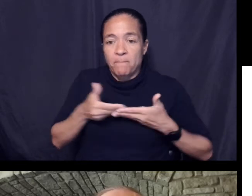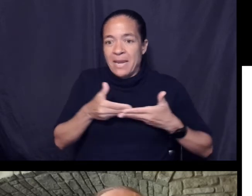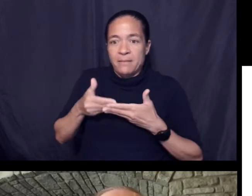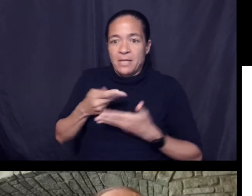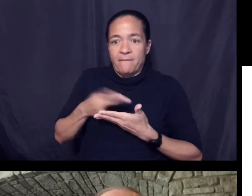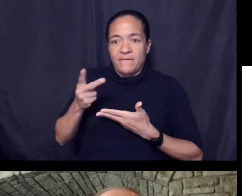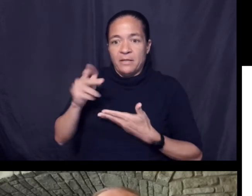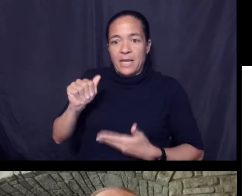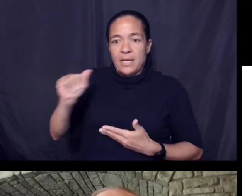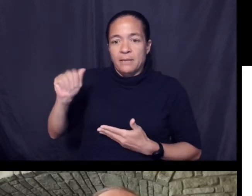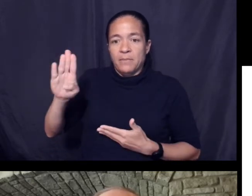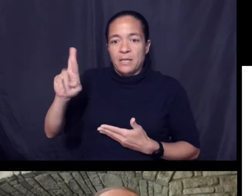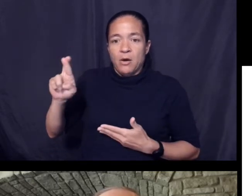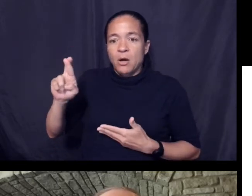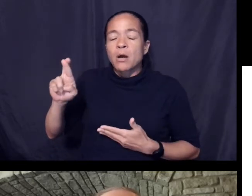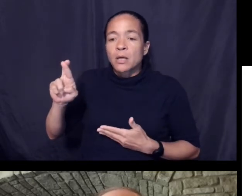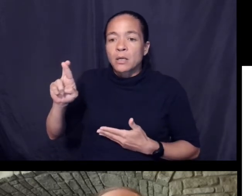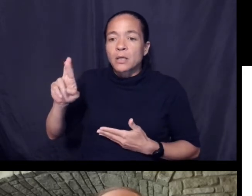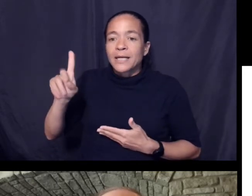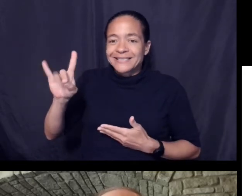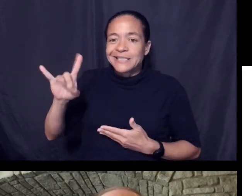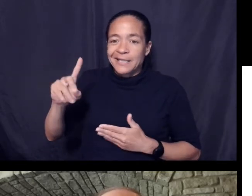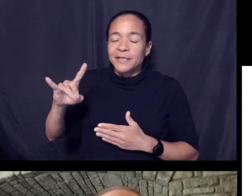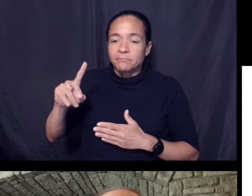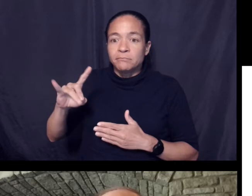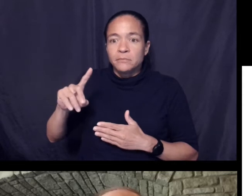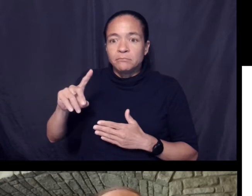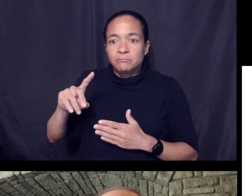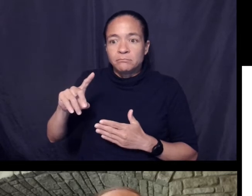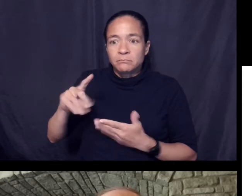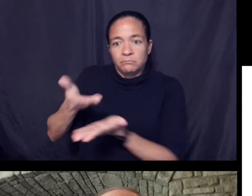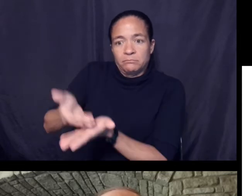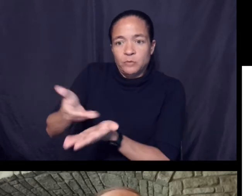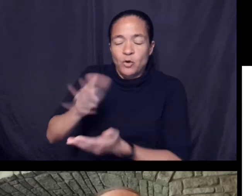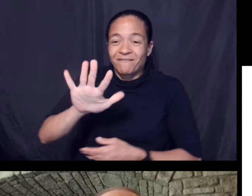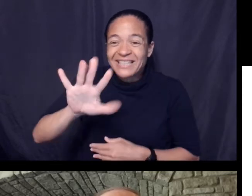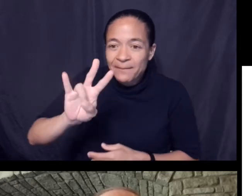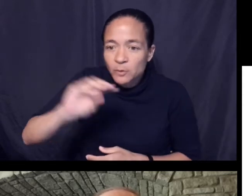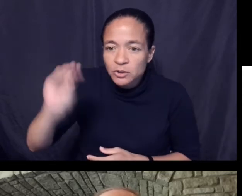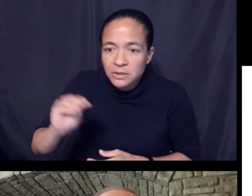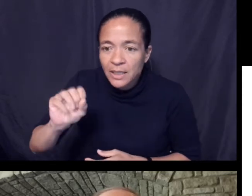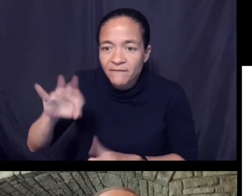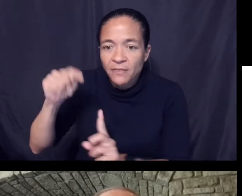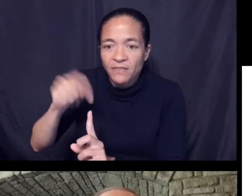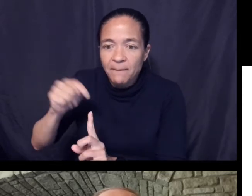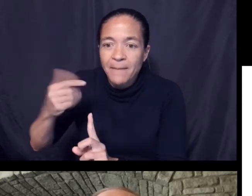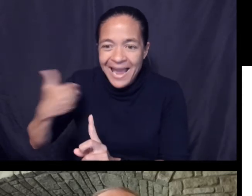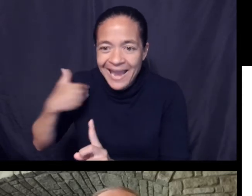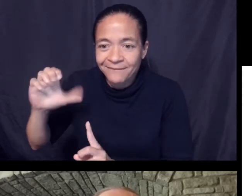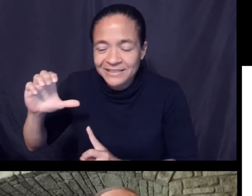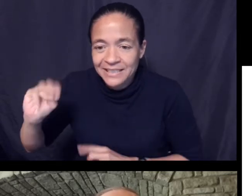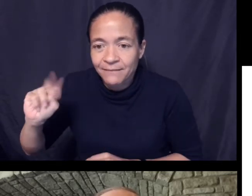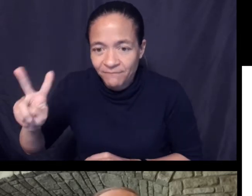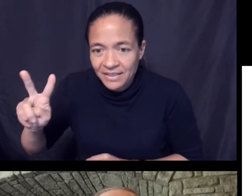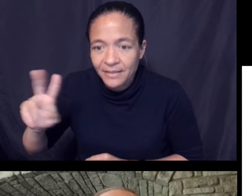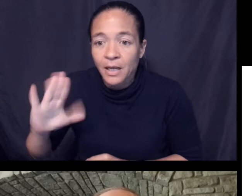their newborn screen or their AABR actually showed that only 57% of them were detected